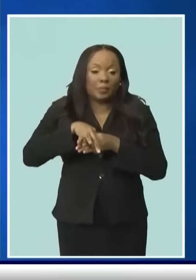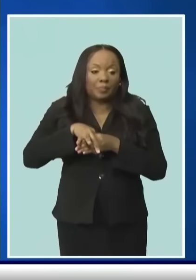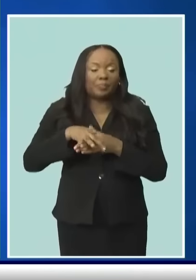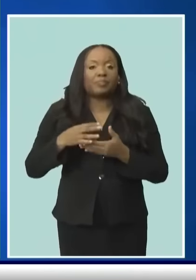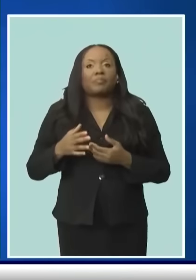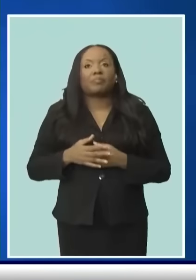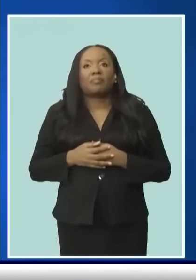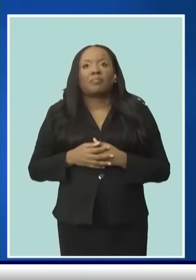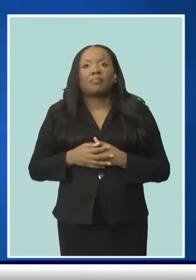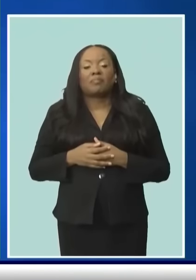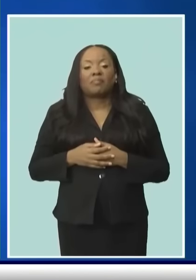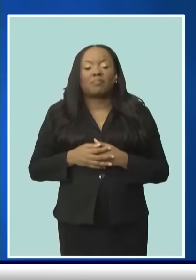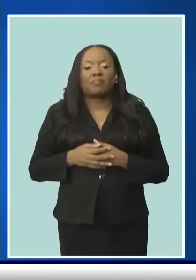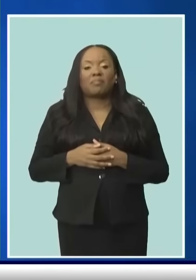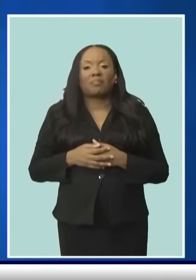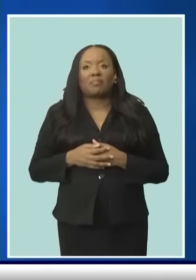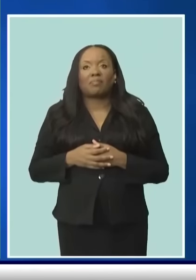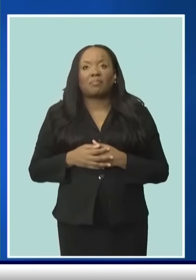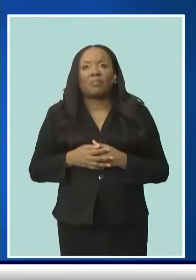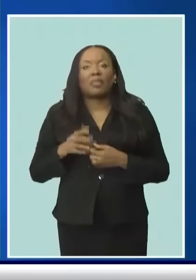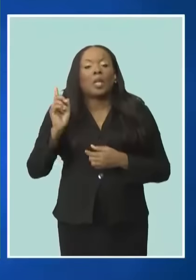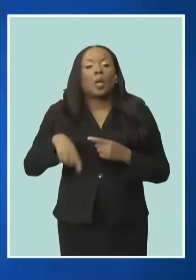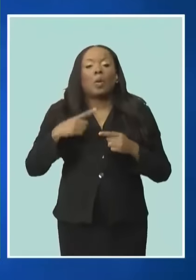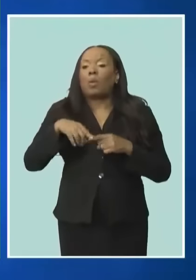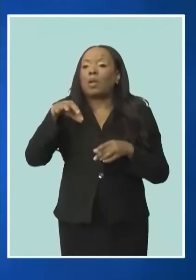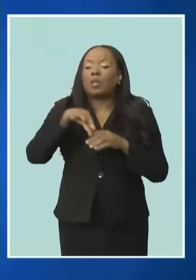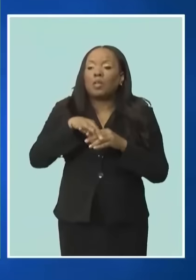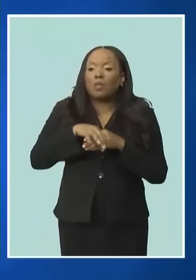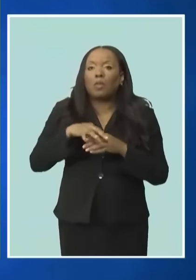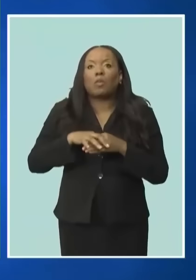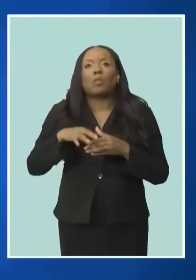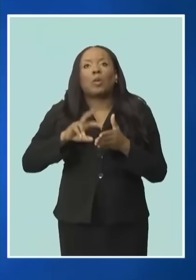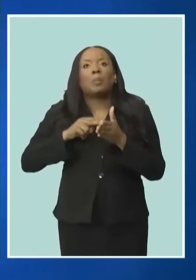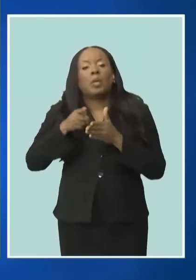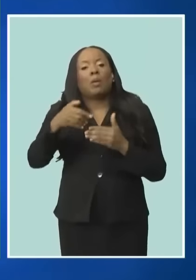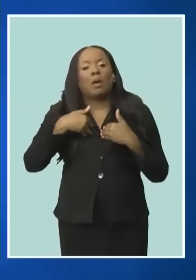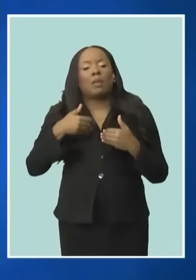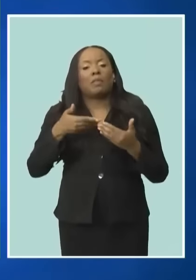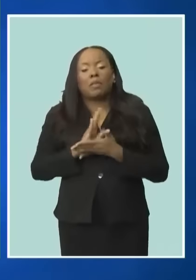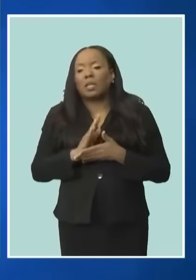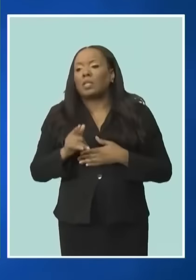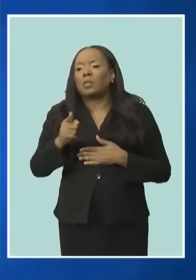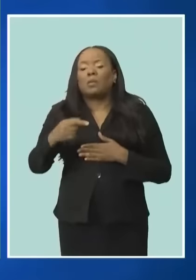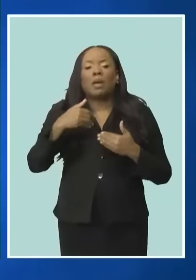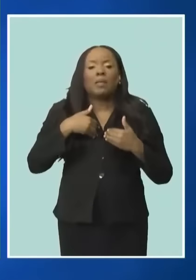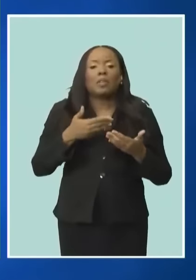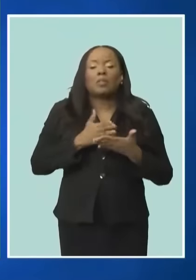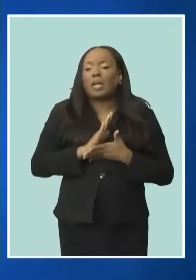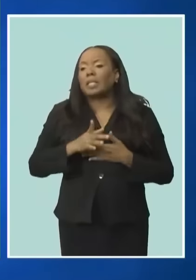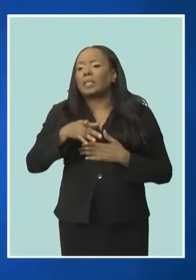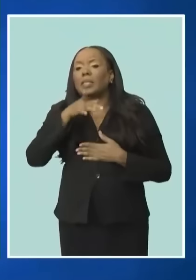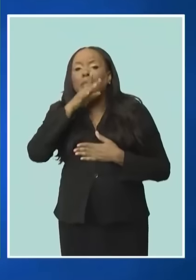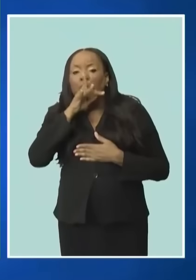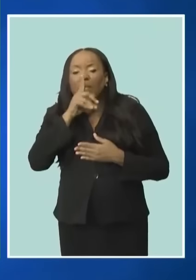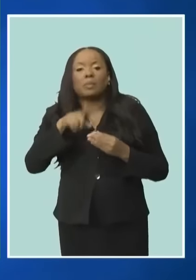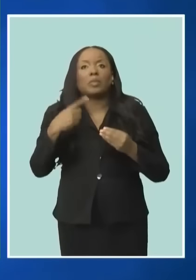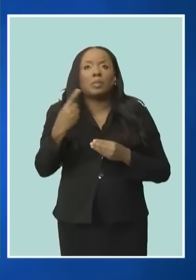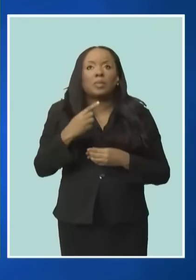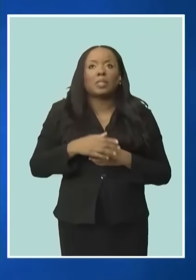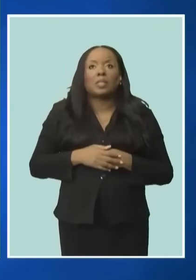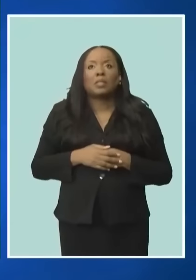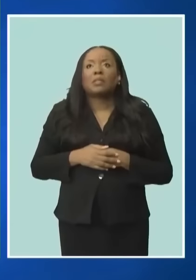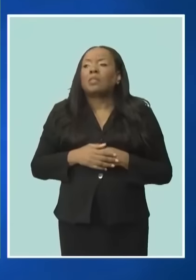you could comment on anything that happened in the country. If something goes in your favor, you could talk about it. If it's not in your favor, you comment about it because